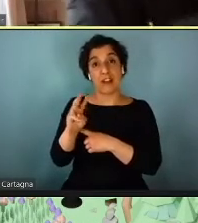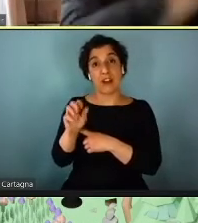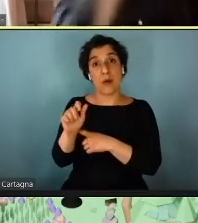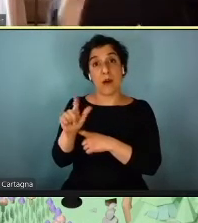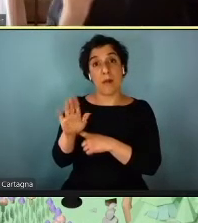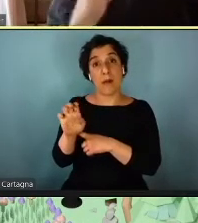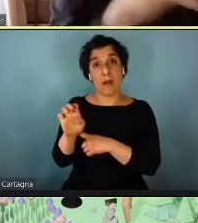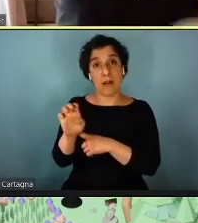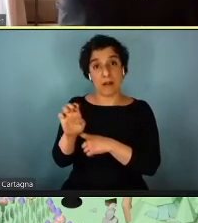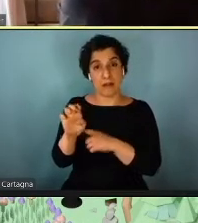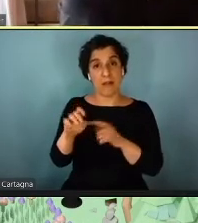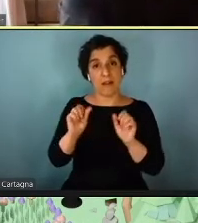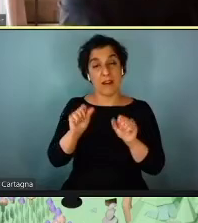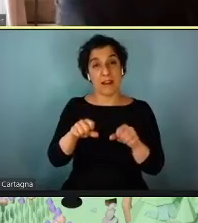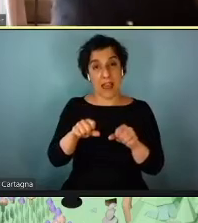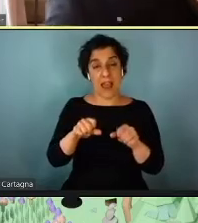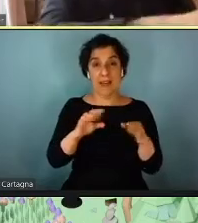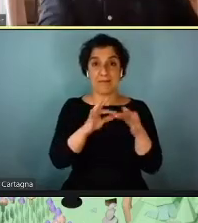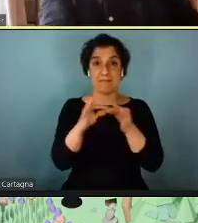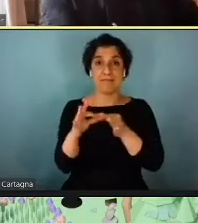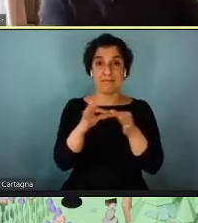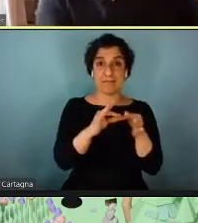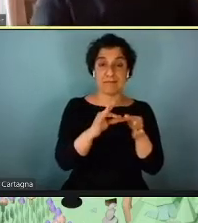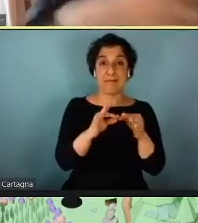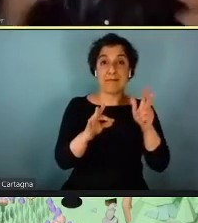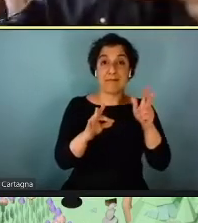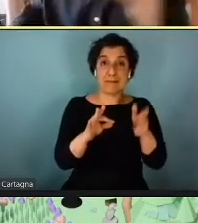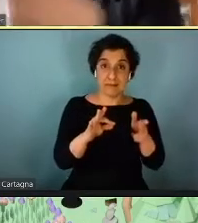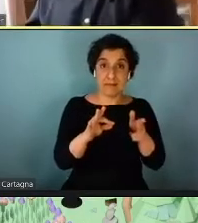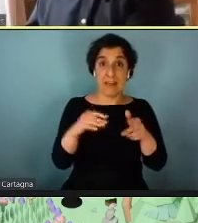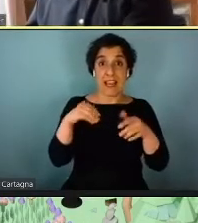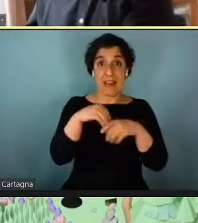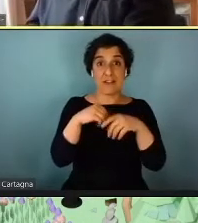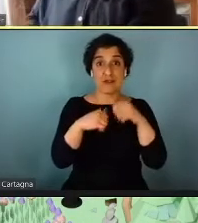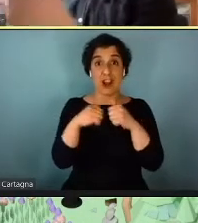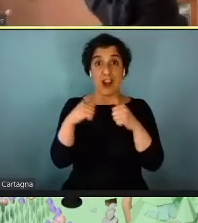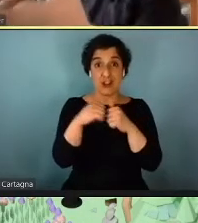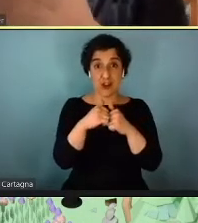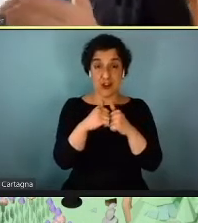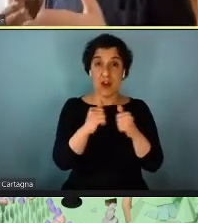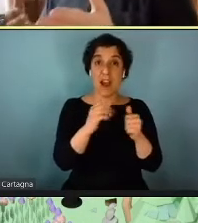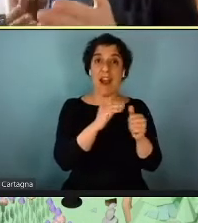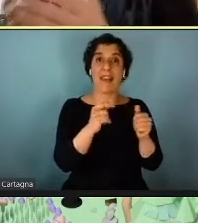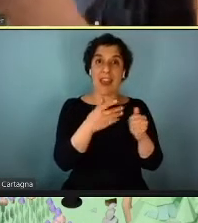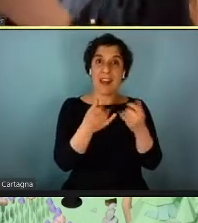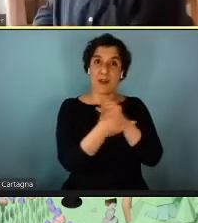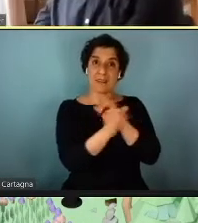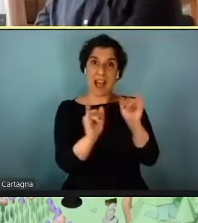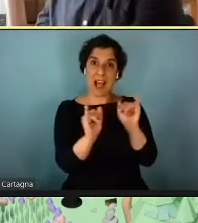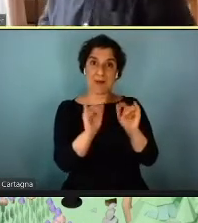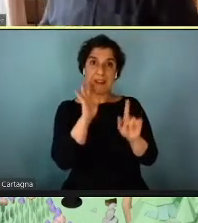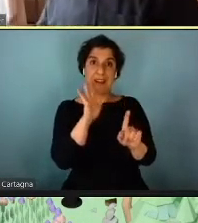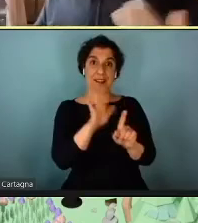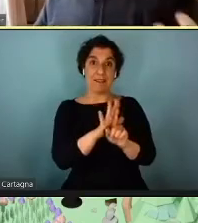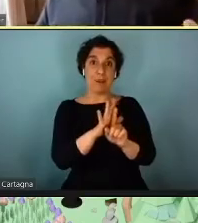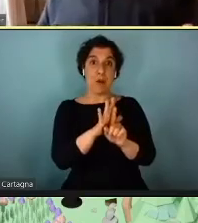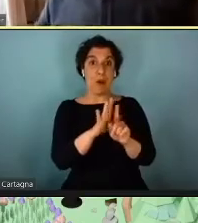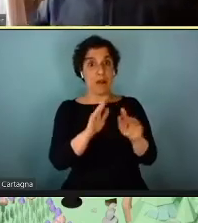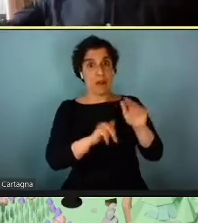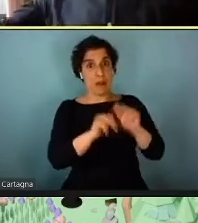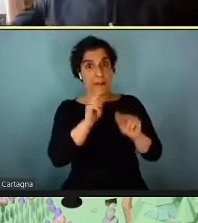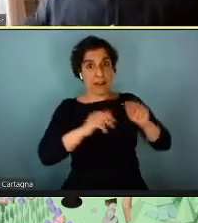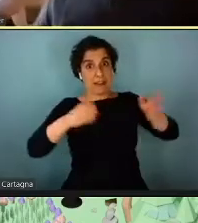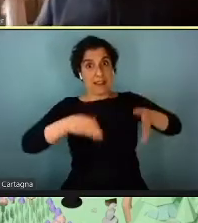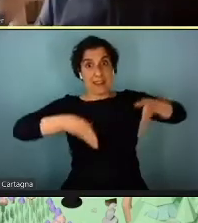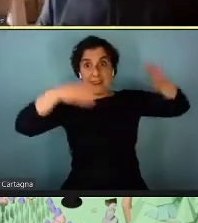would charge from this infrastructure, could bring autonomy for Cristina's building.